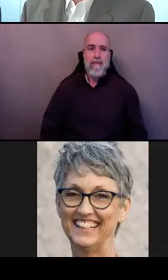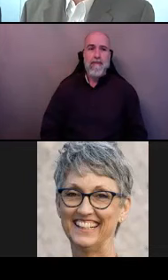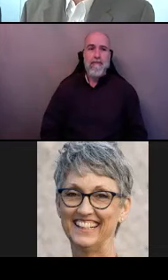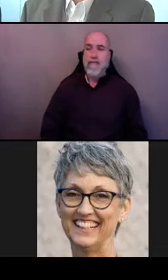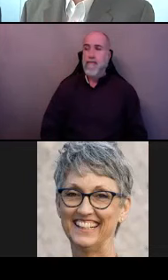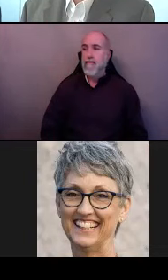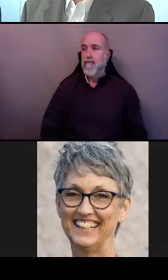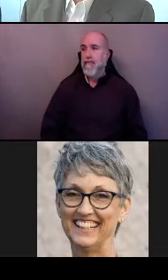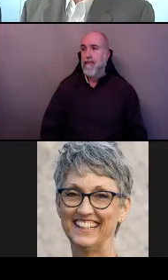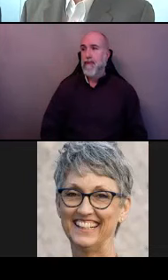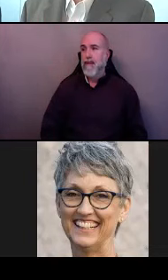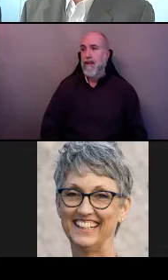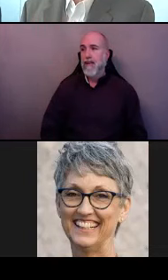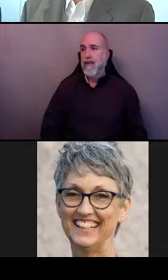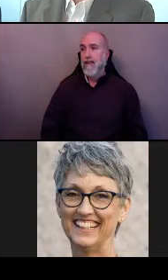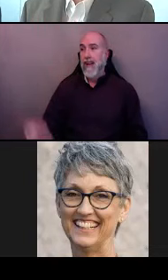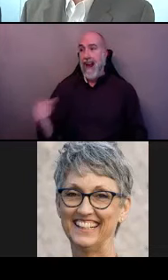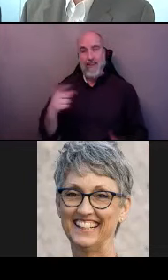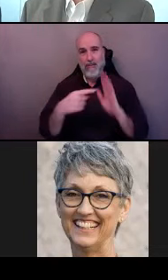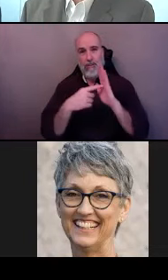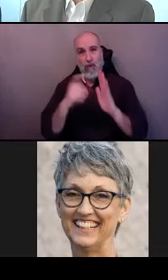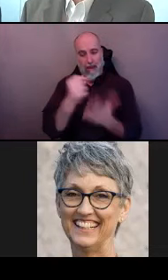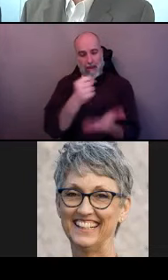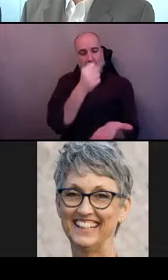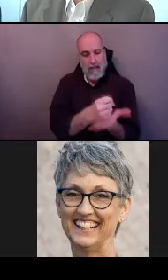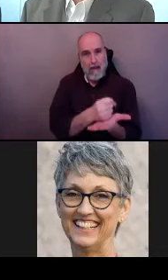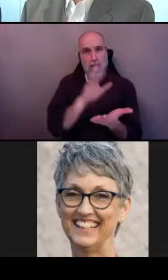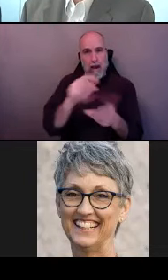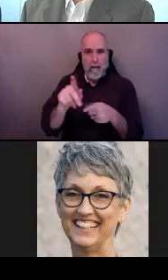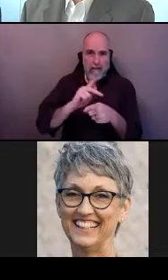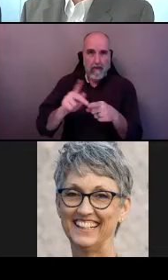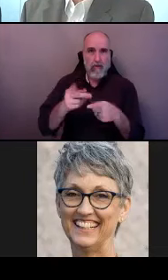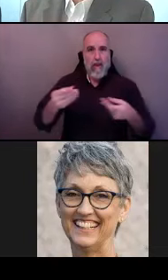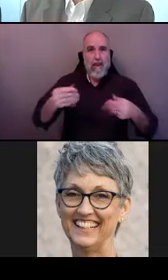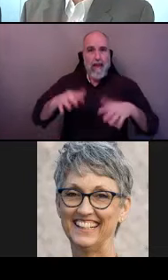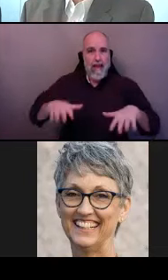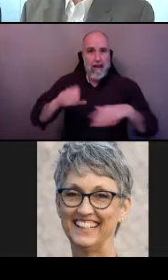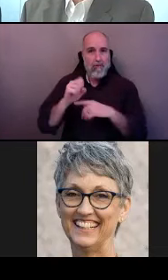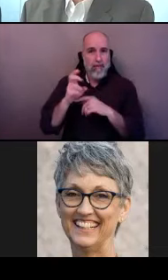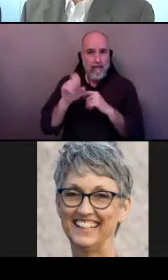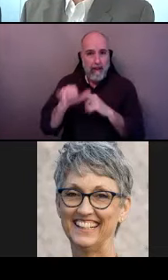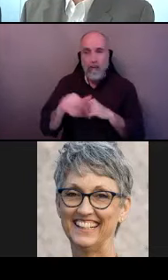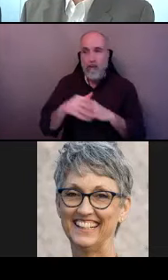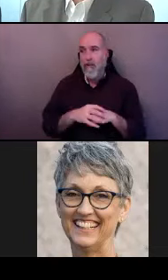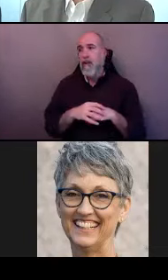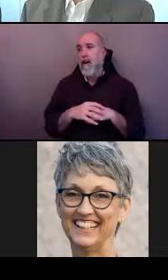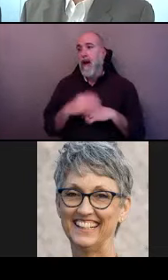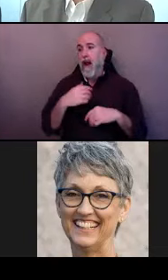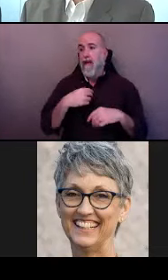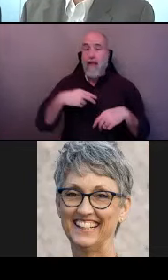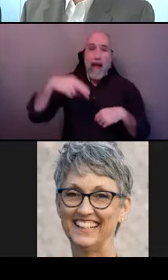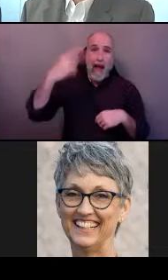And then this is just pointing out that the survey is stamped by the professional land surveyor. And then we have like the high point, the low